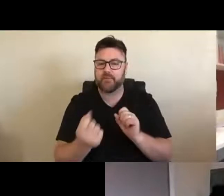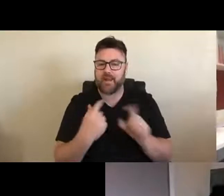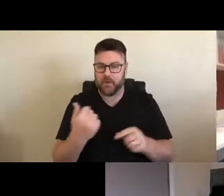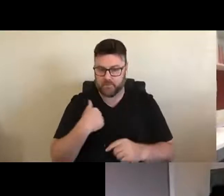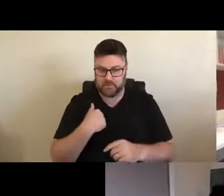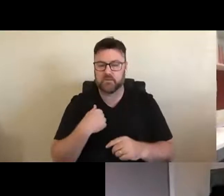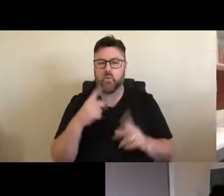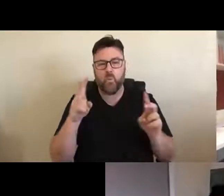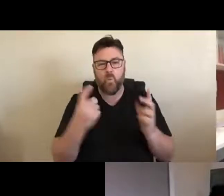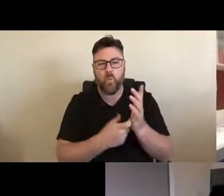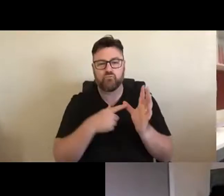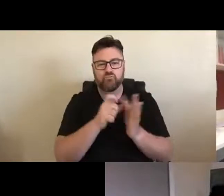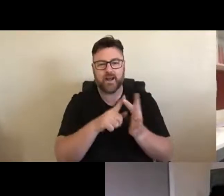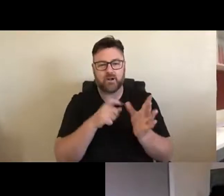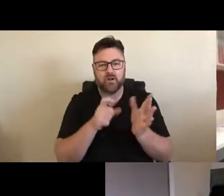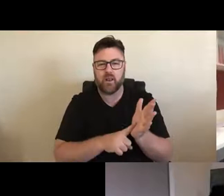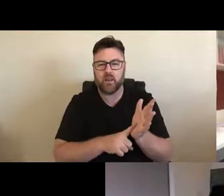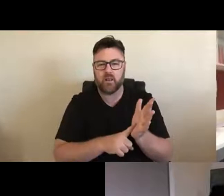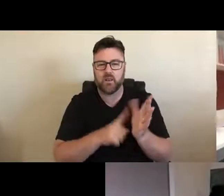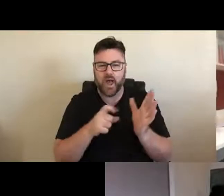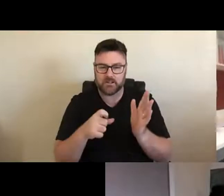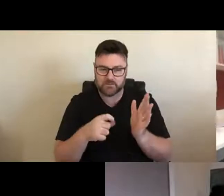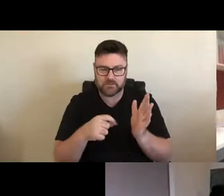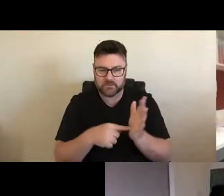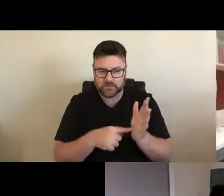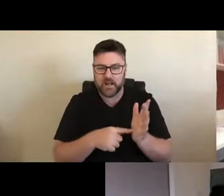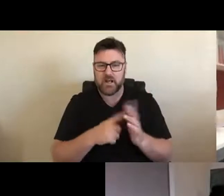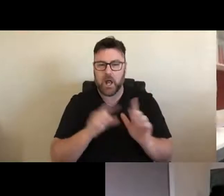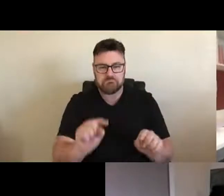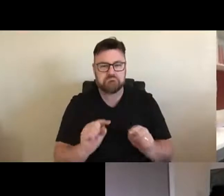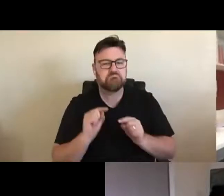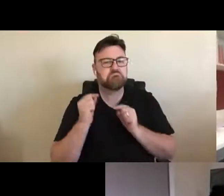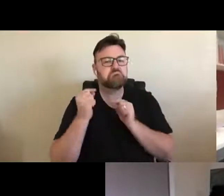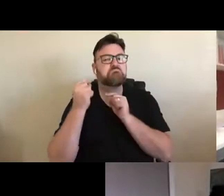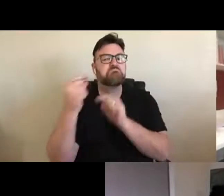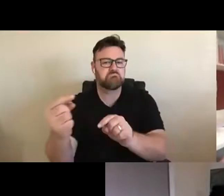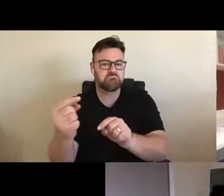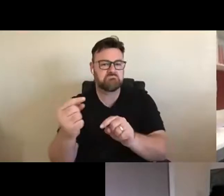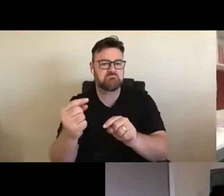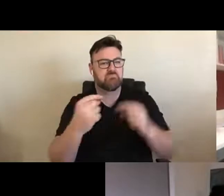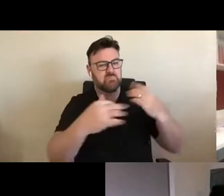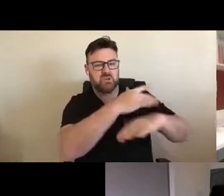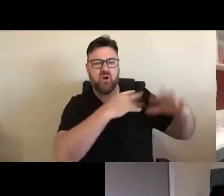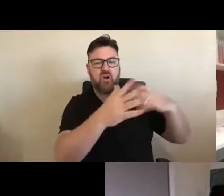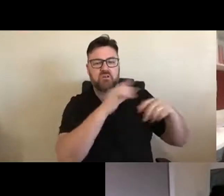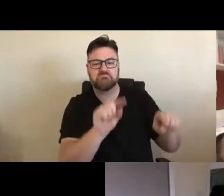act, as something that's anti-capitalist, that moves against a lot of the currents of